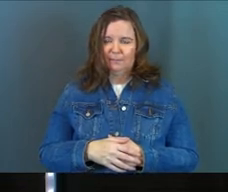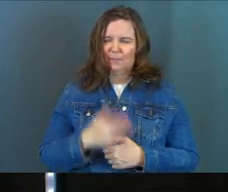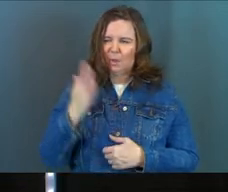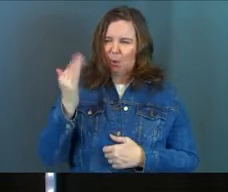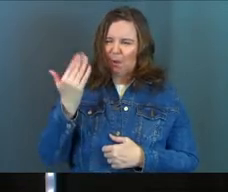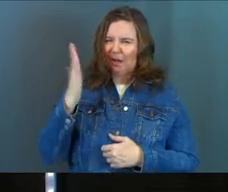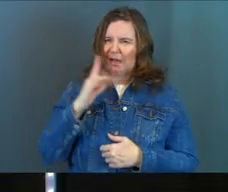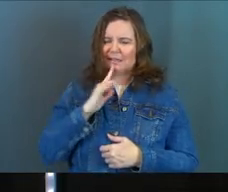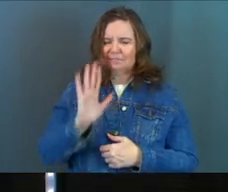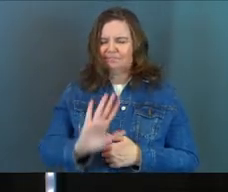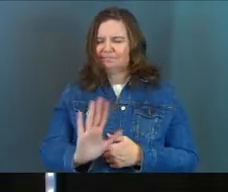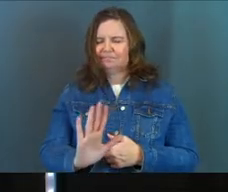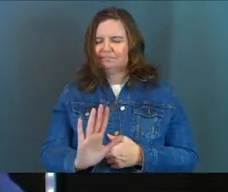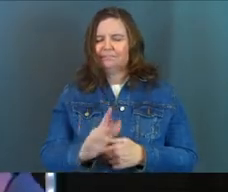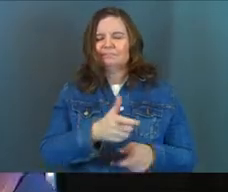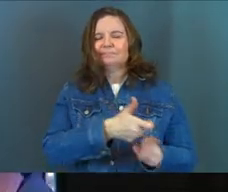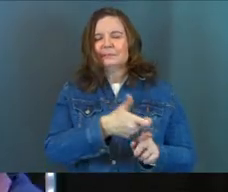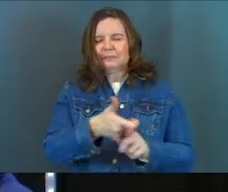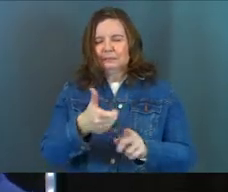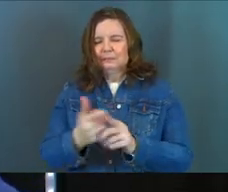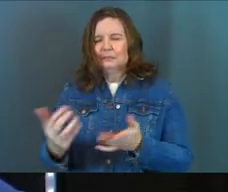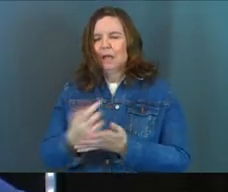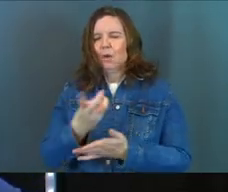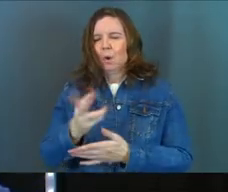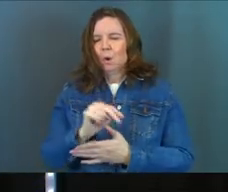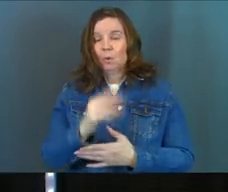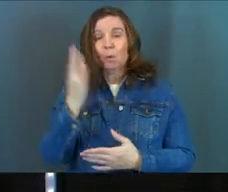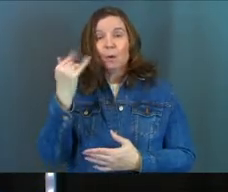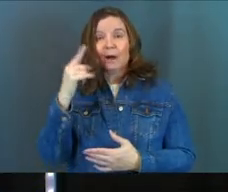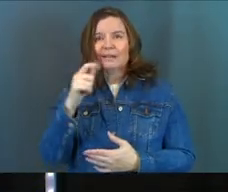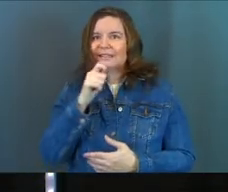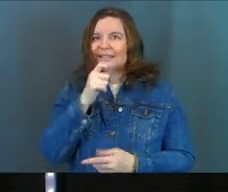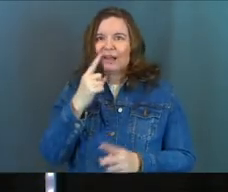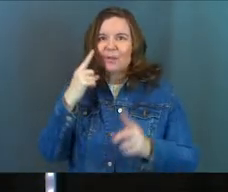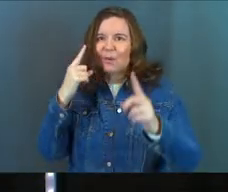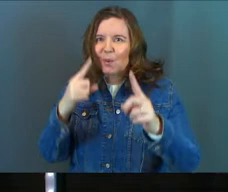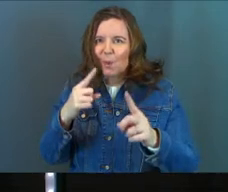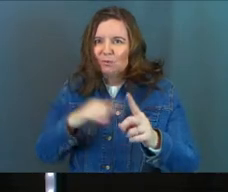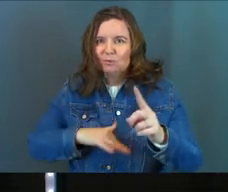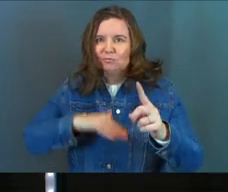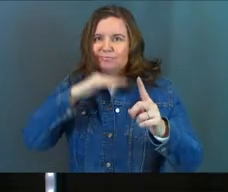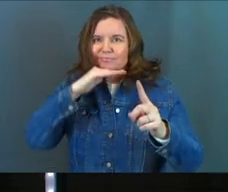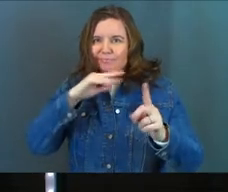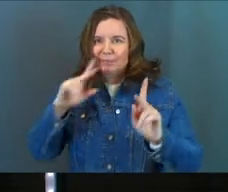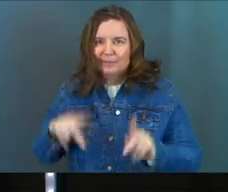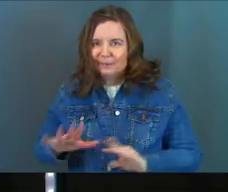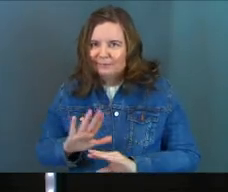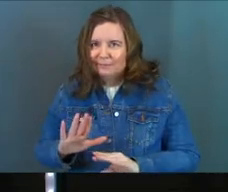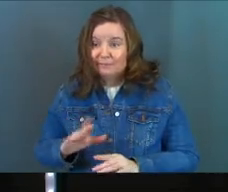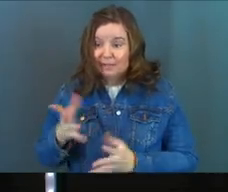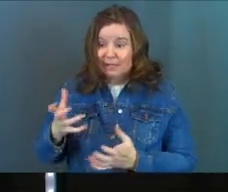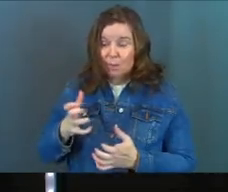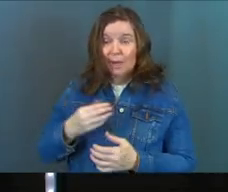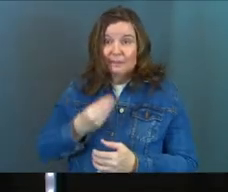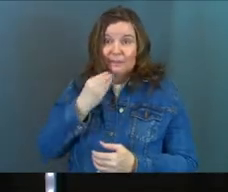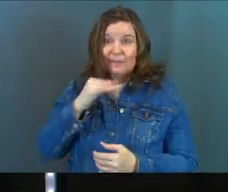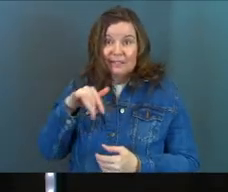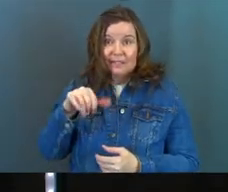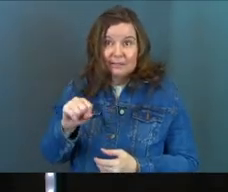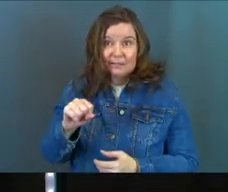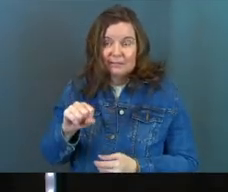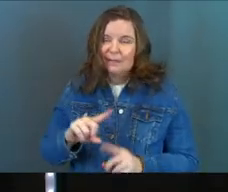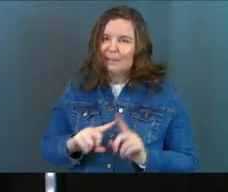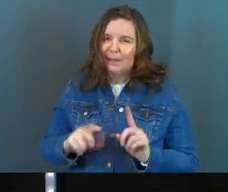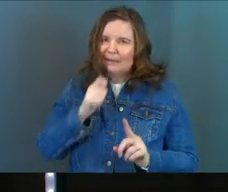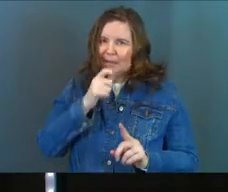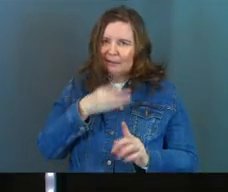So why does God have everybody gather their own? Because it's not the goal. Like, he wants them fed, sure.